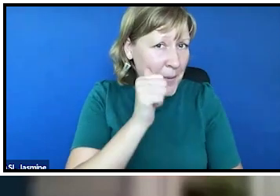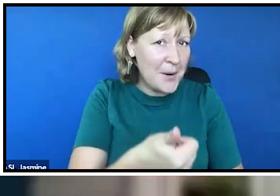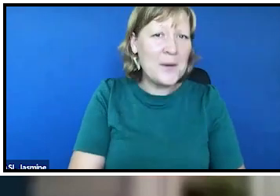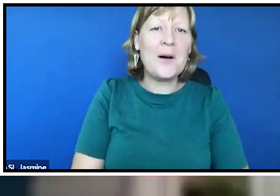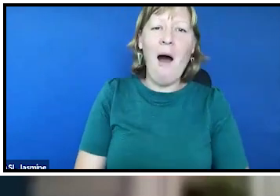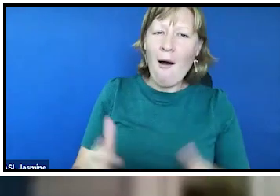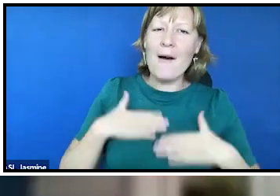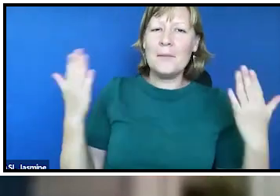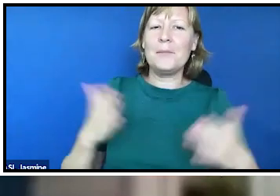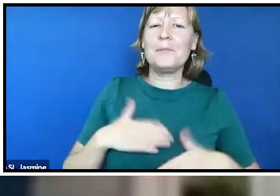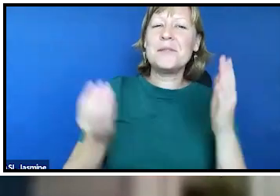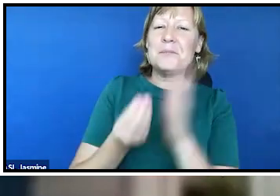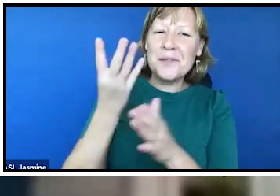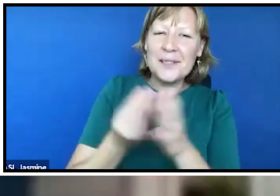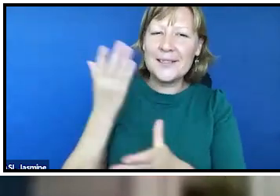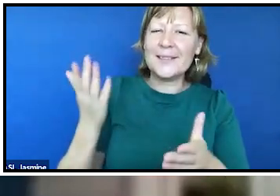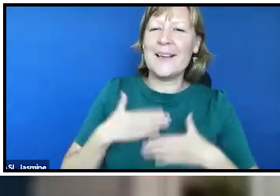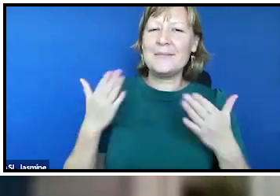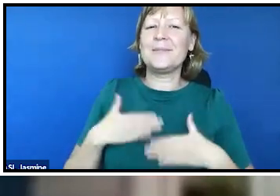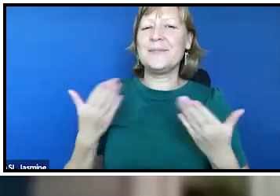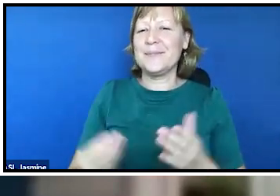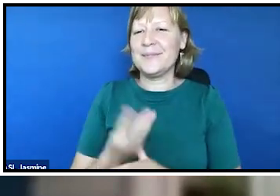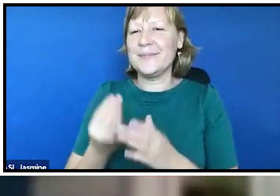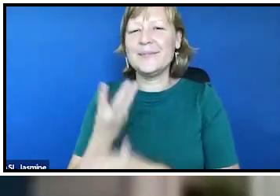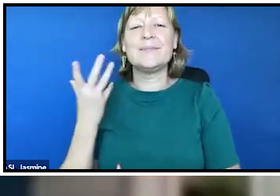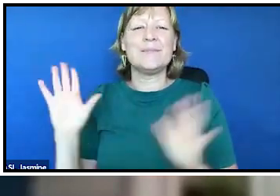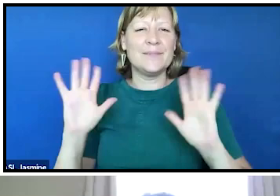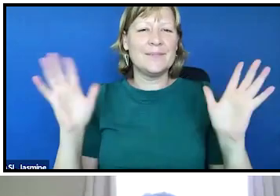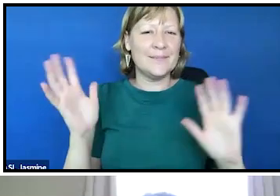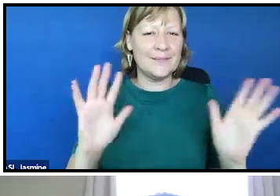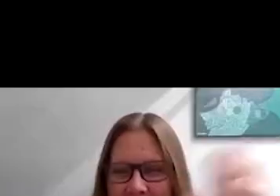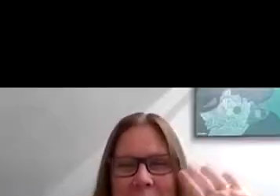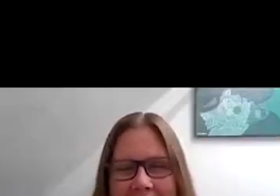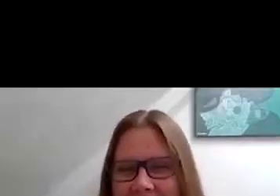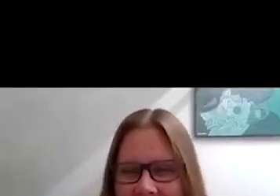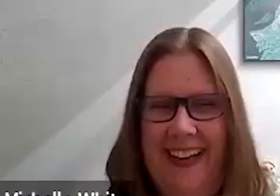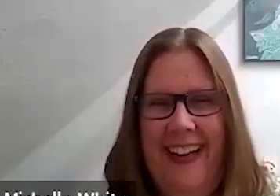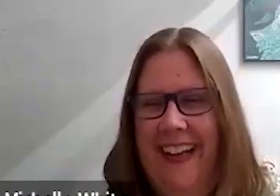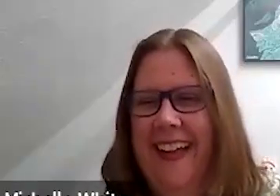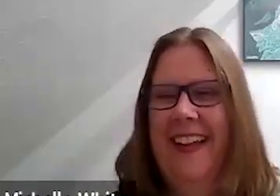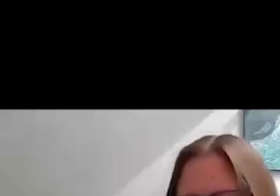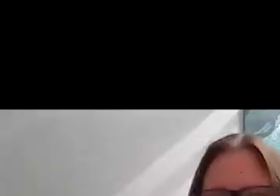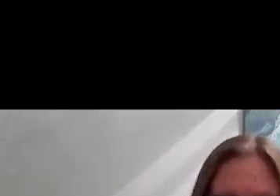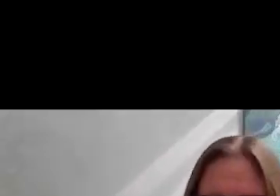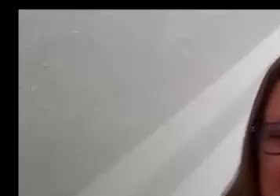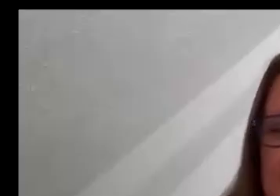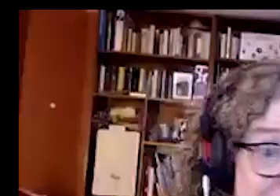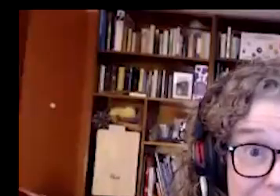Happy spring. Yes, happy spring. Have a good one, everybody. Rest of the day. Thank you.